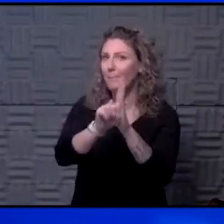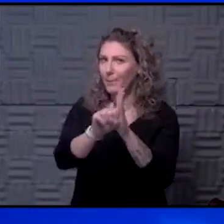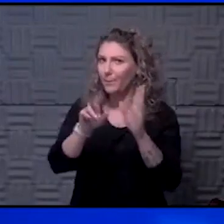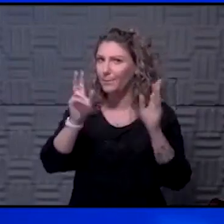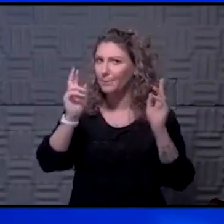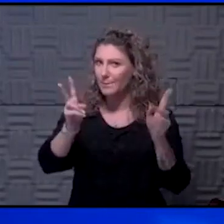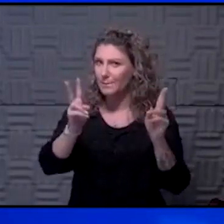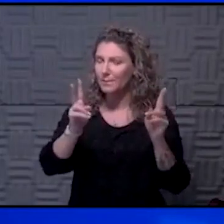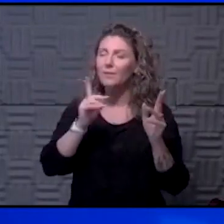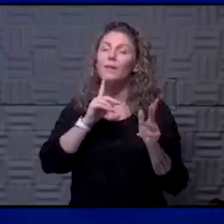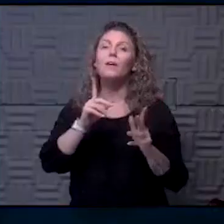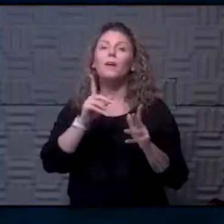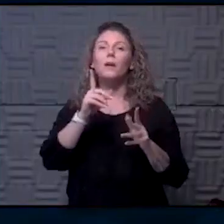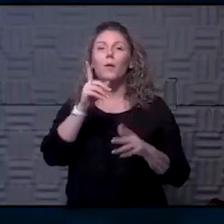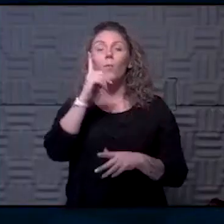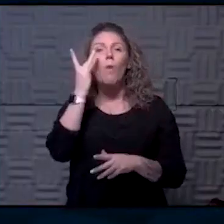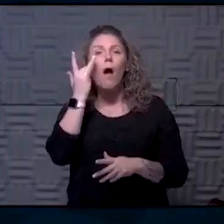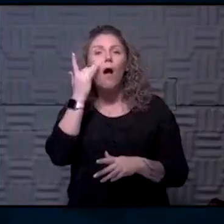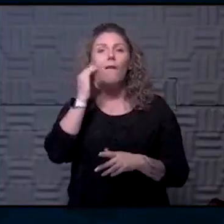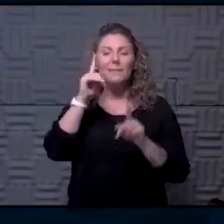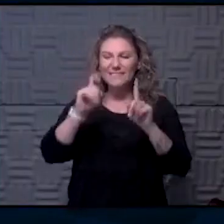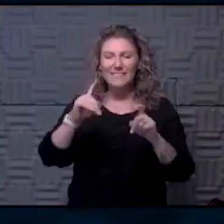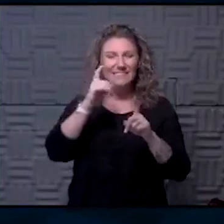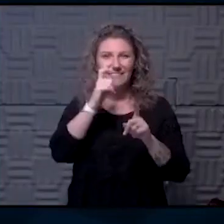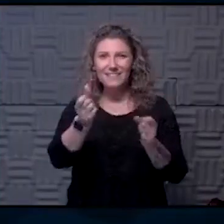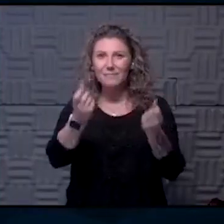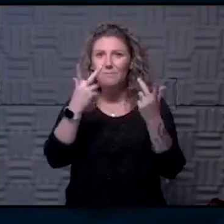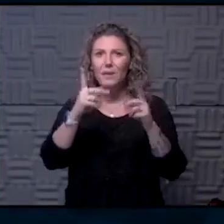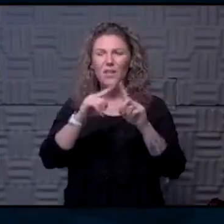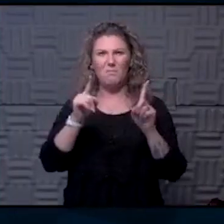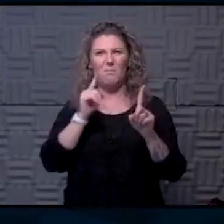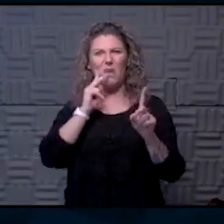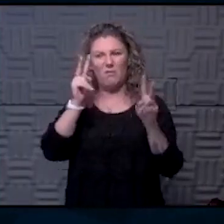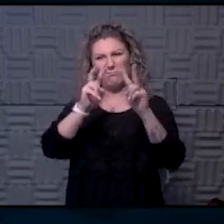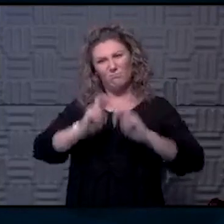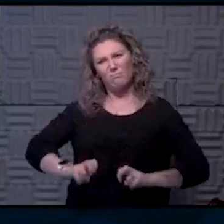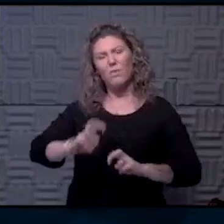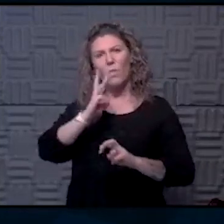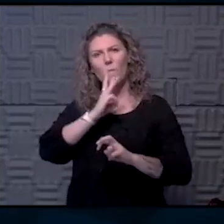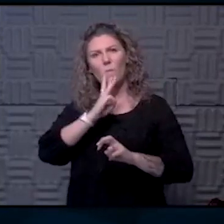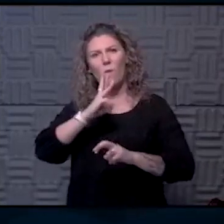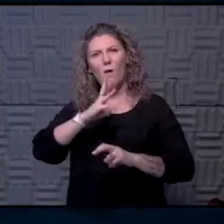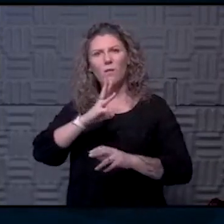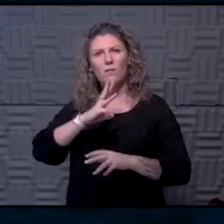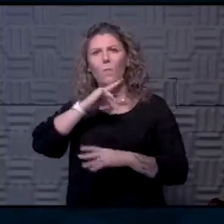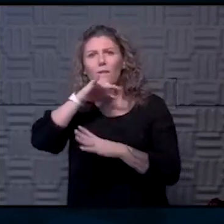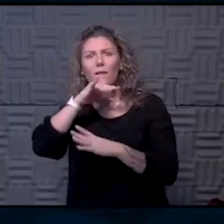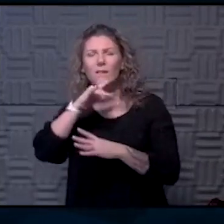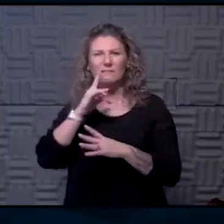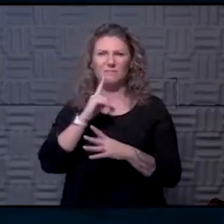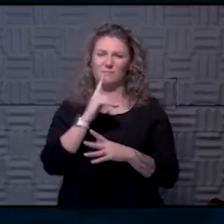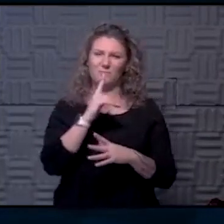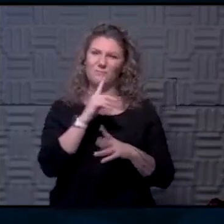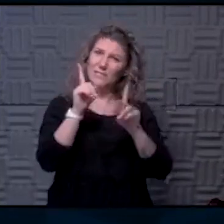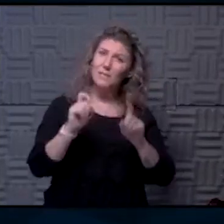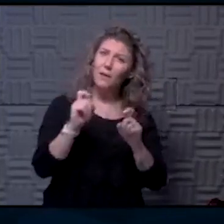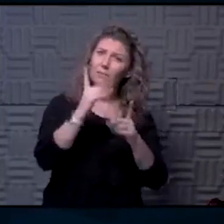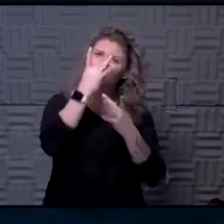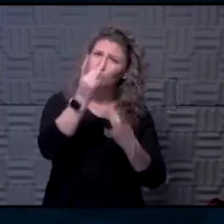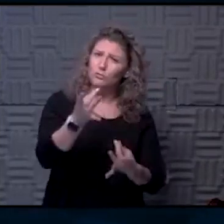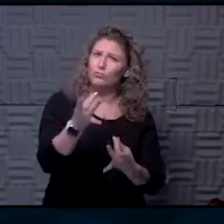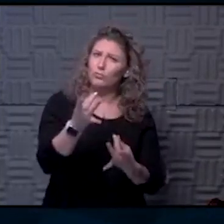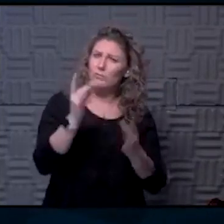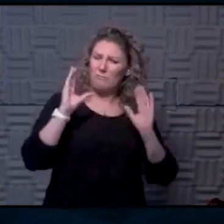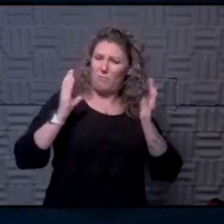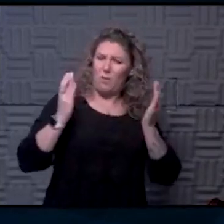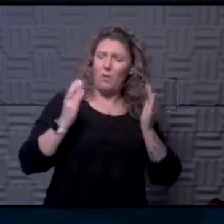less of them. But when we look at the wastewater treatment, we see some we see some interesting things. So here, the green